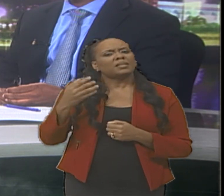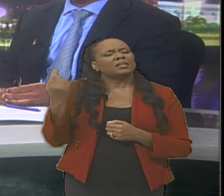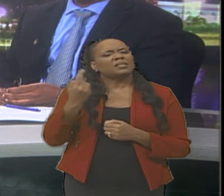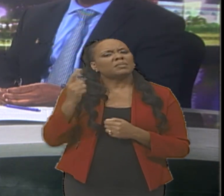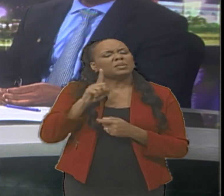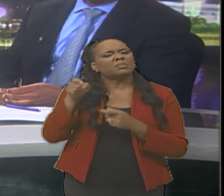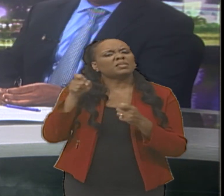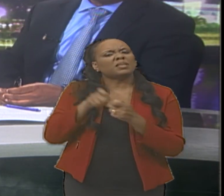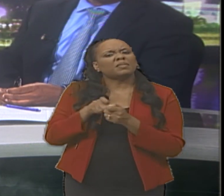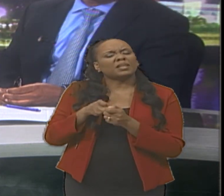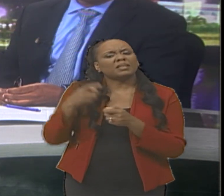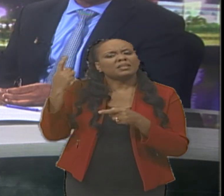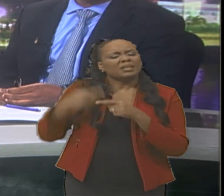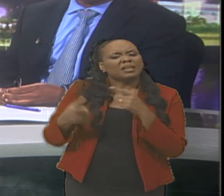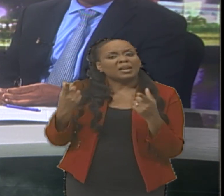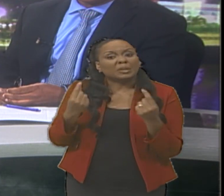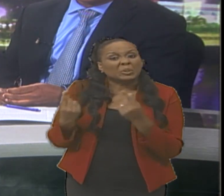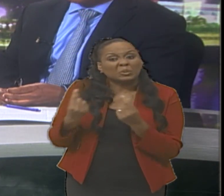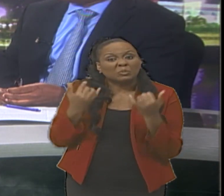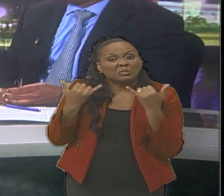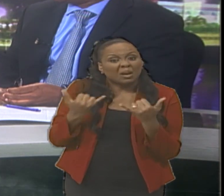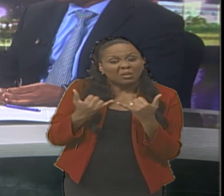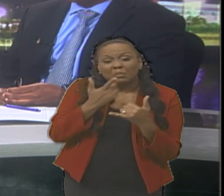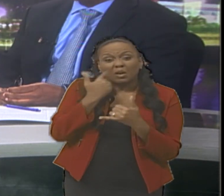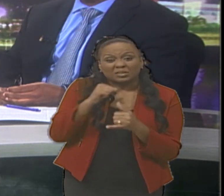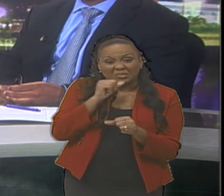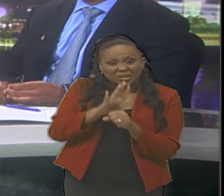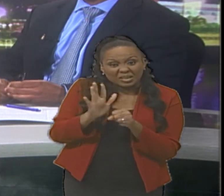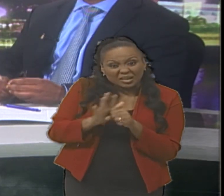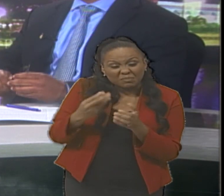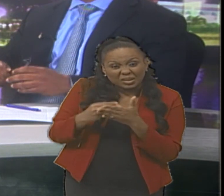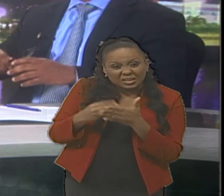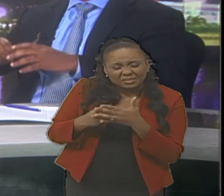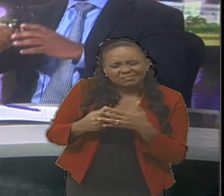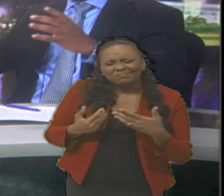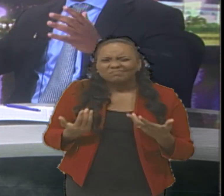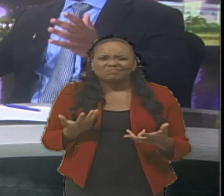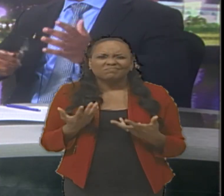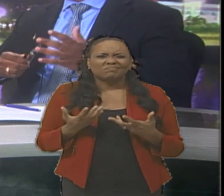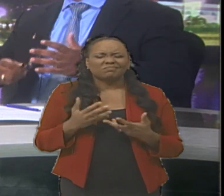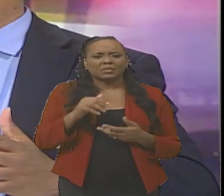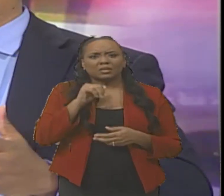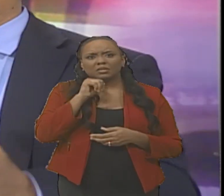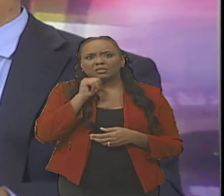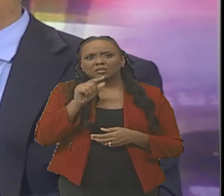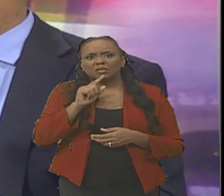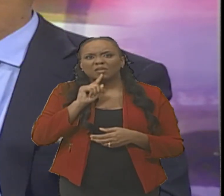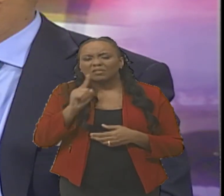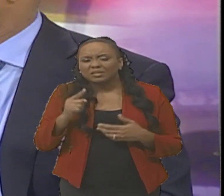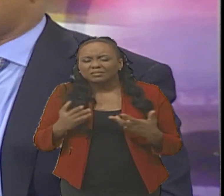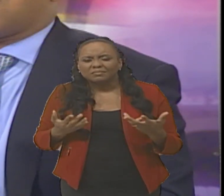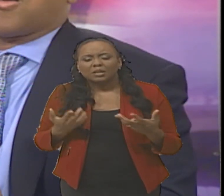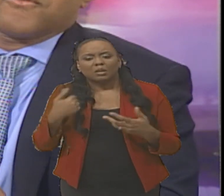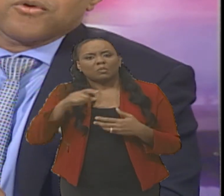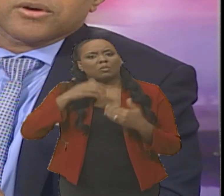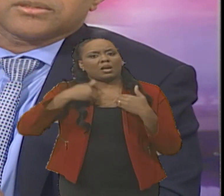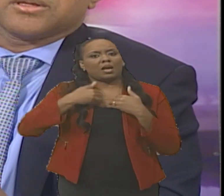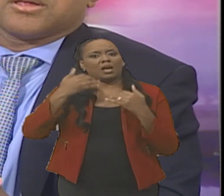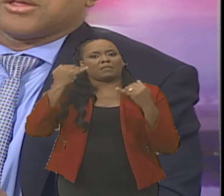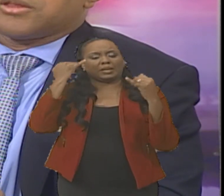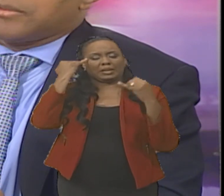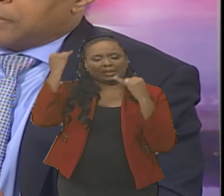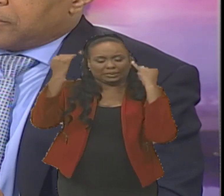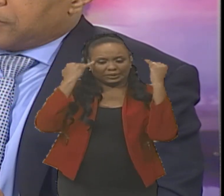get that number? I don't think it's so much that we can't do, because the BERT program, we have designed a path for which we want to accomplish things. Of